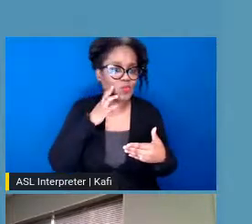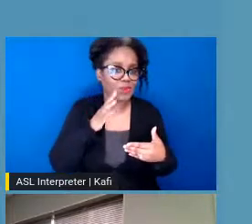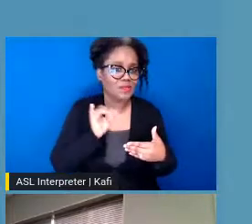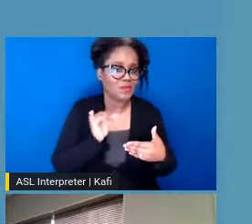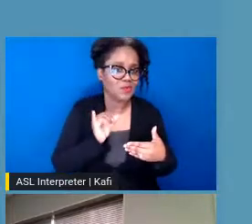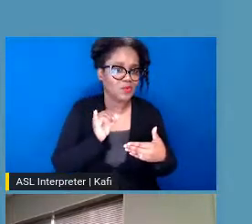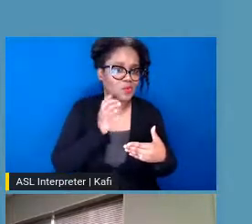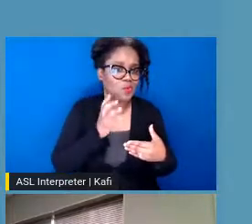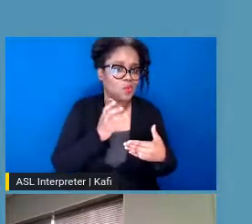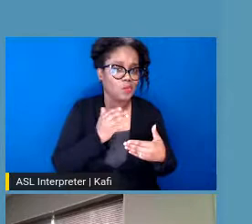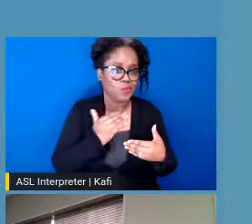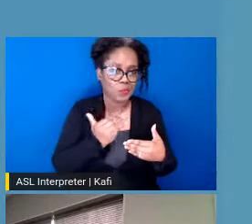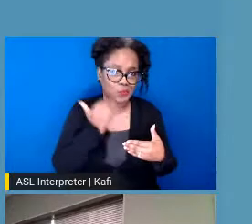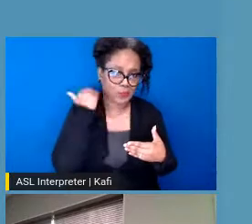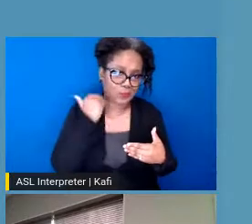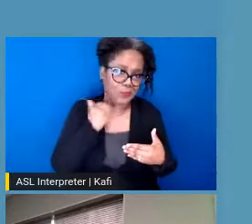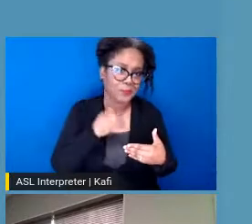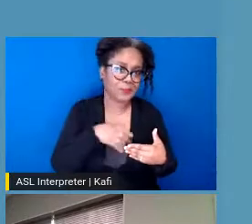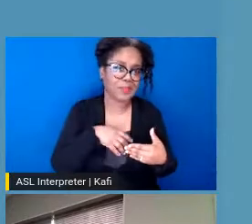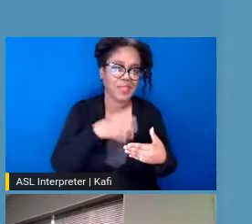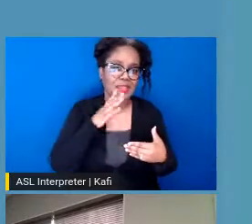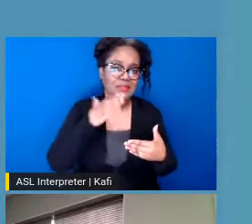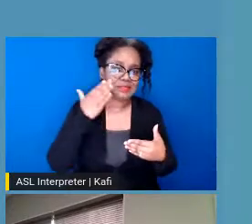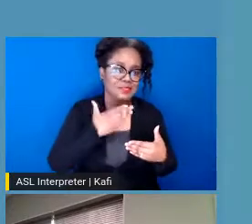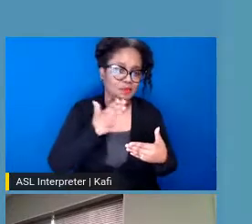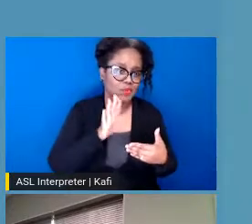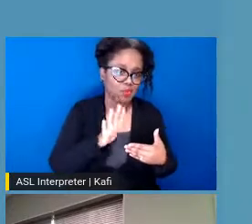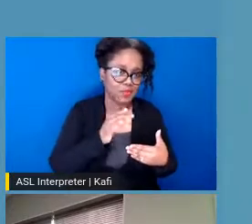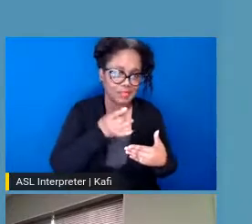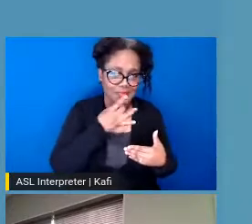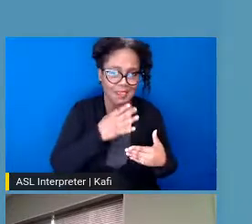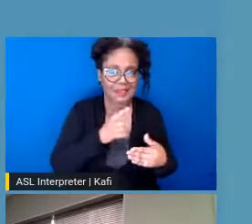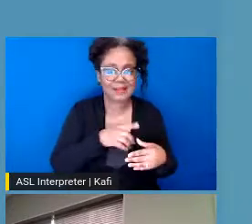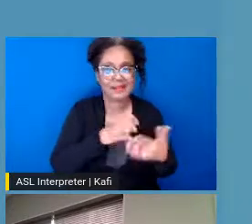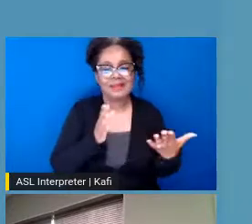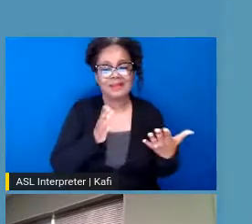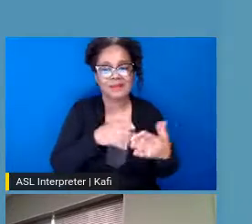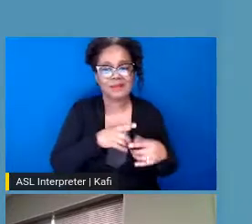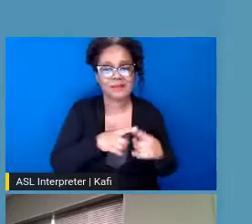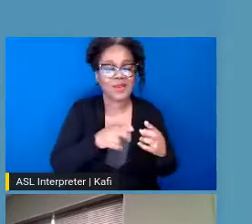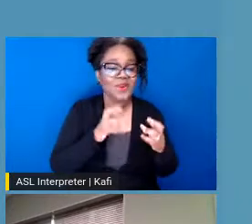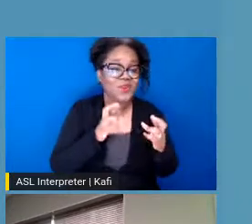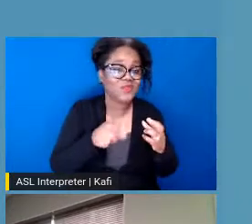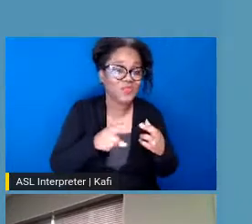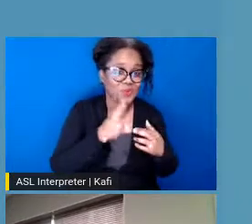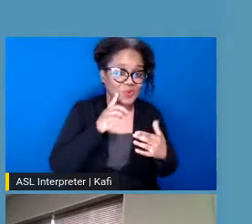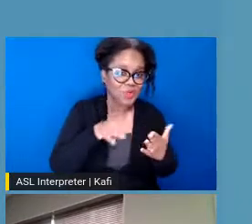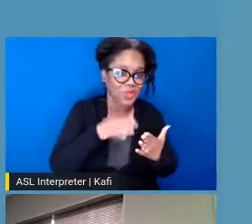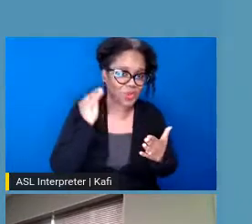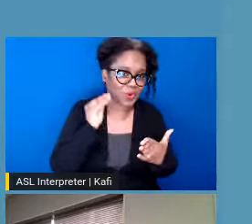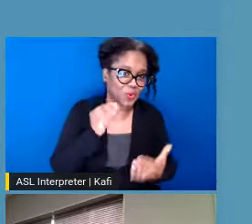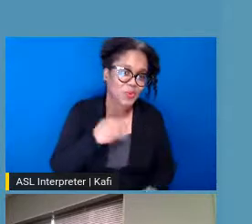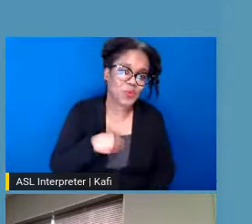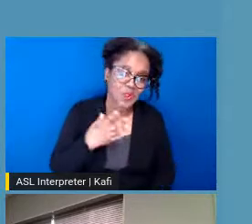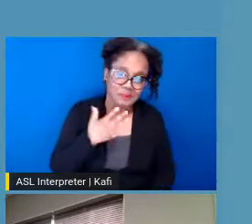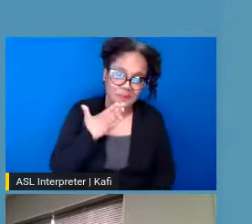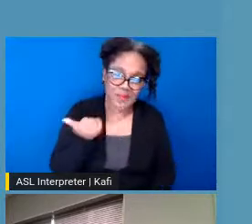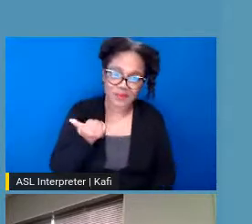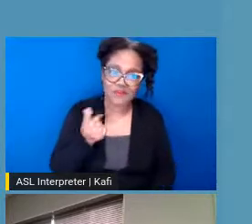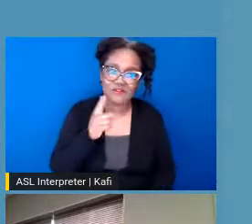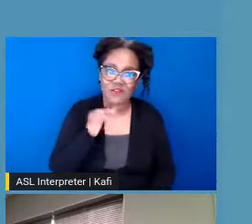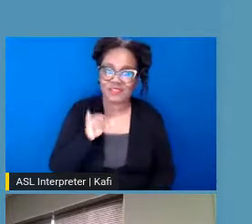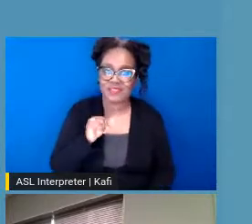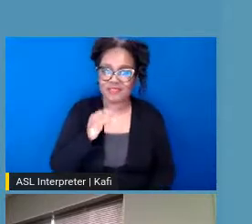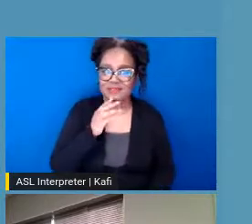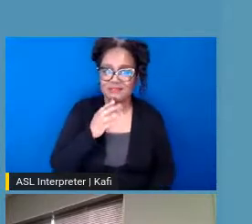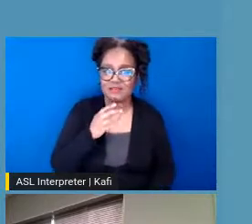that's why this photo is not very good and very dark. But hopefully we can all learn from me messing up. But again, you can see here, very mobile. Like, I'm on a work